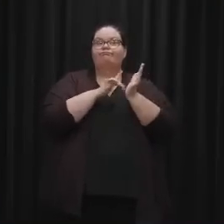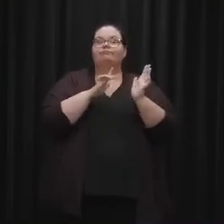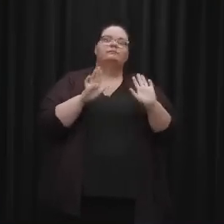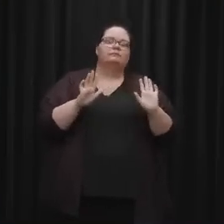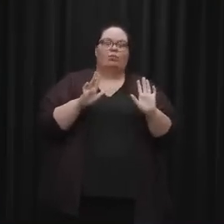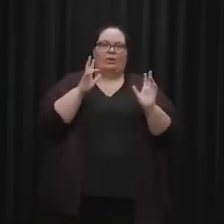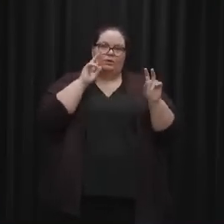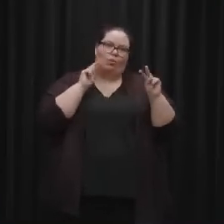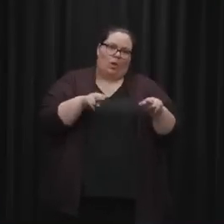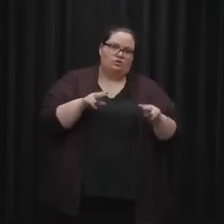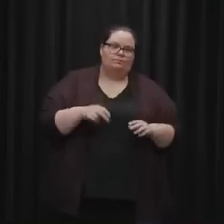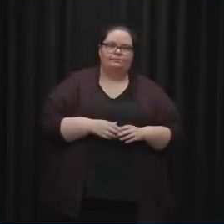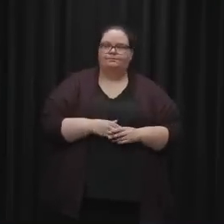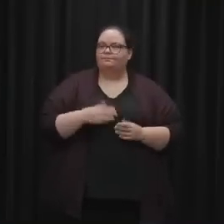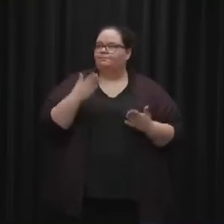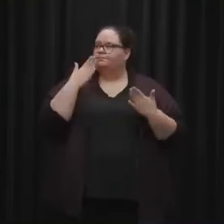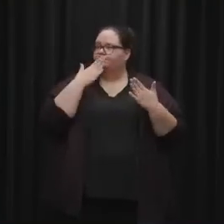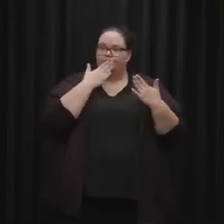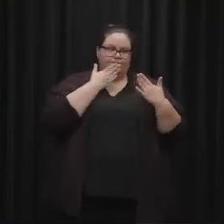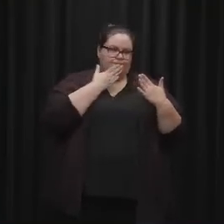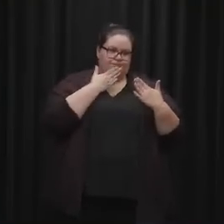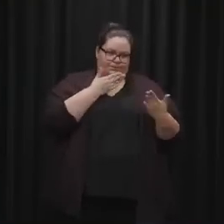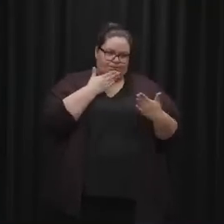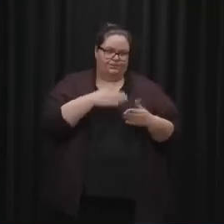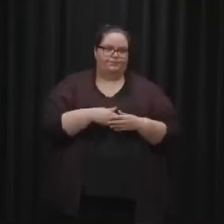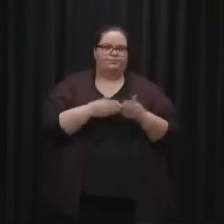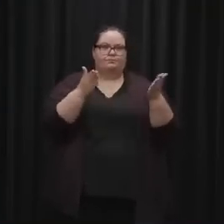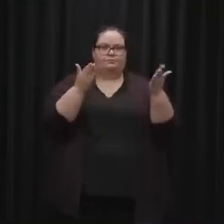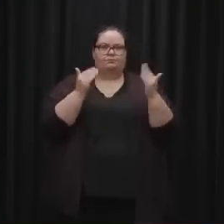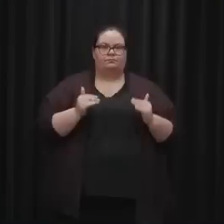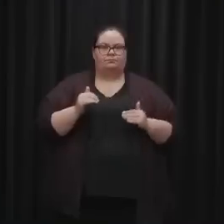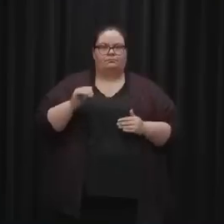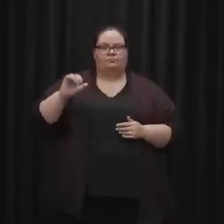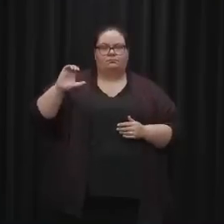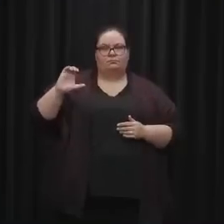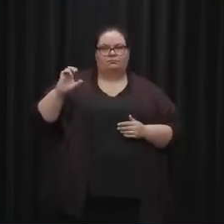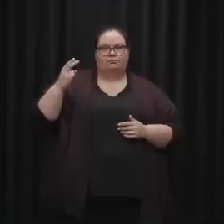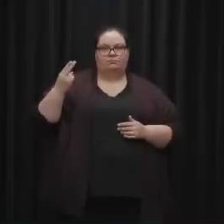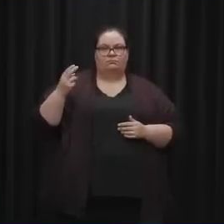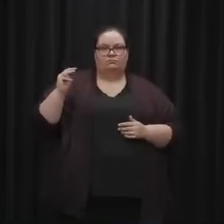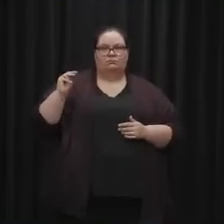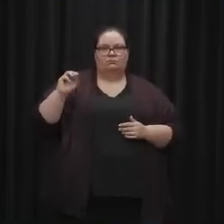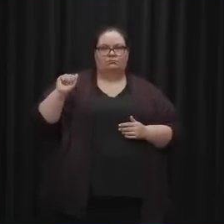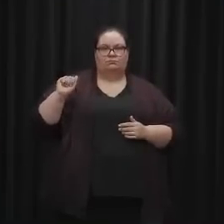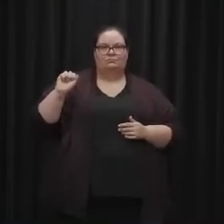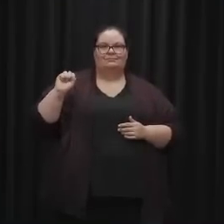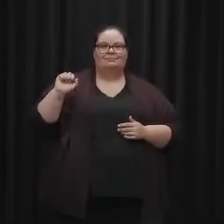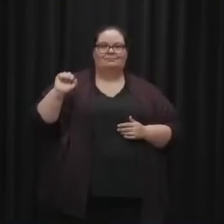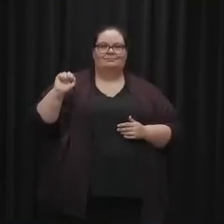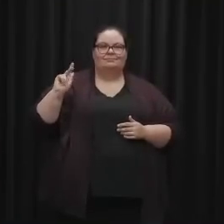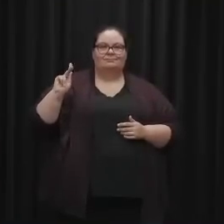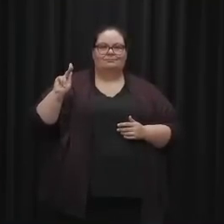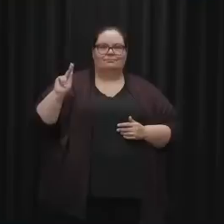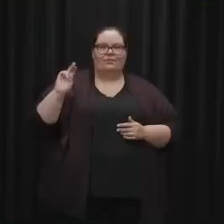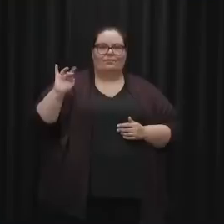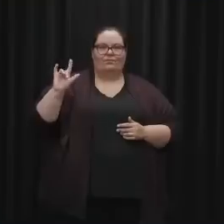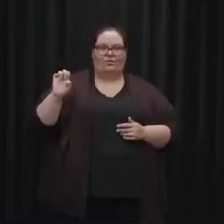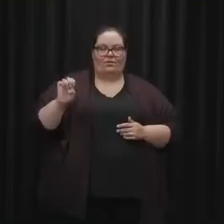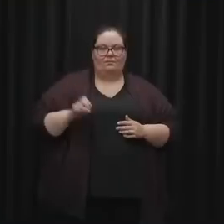closer scrutiny on. Thank you, Premier. Thank you, Ms. Hogarth. Erica Butler, CHMA Sackville.